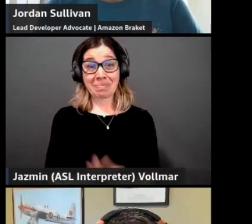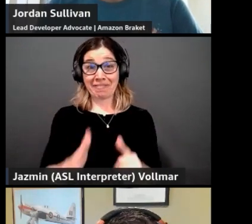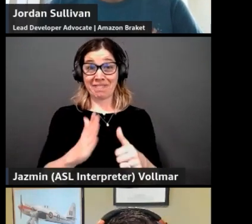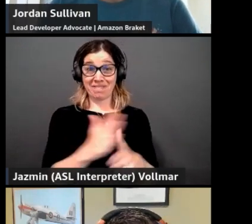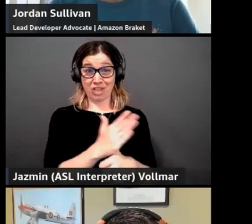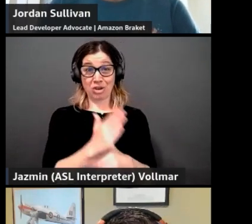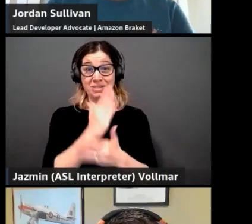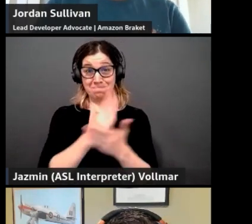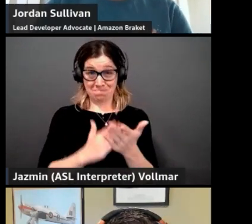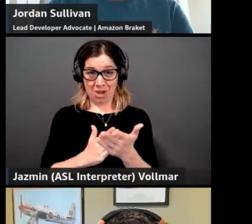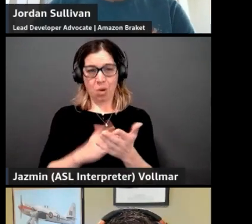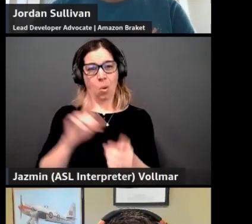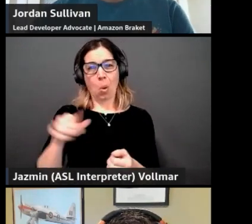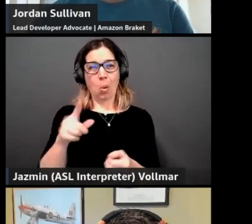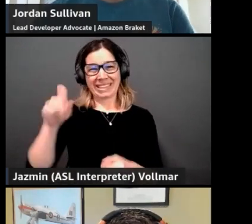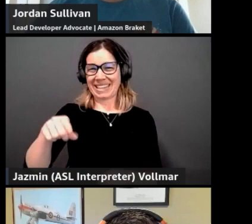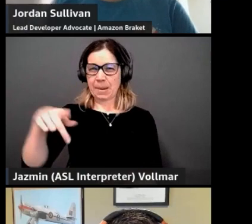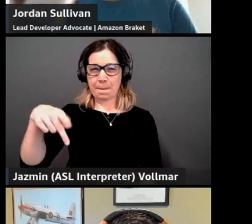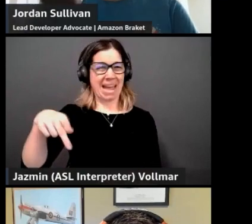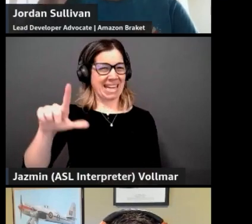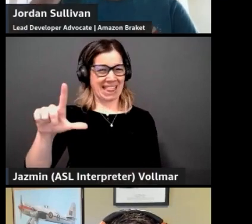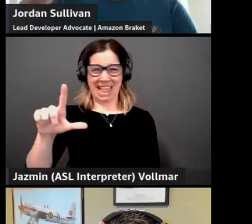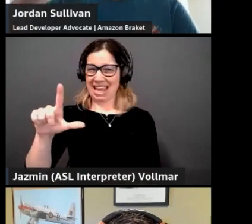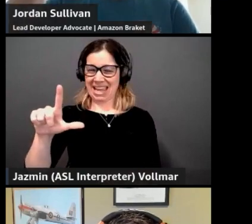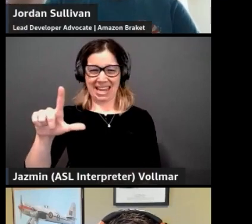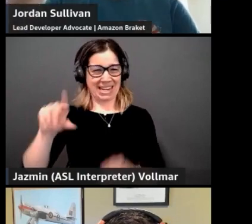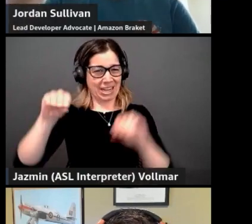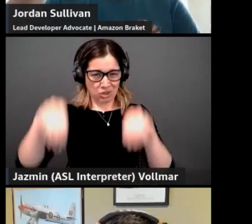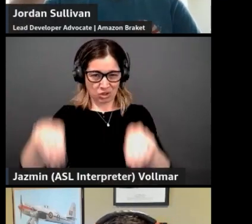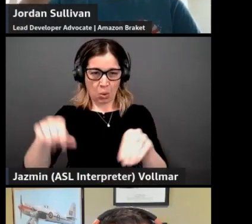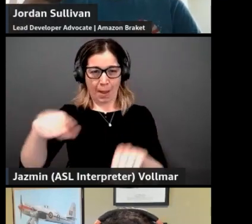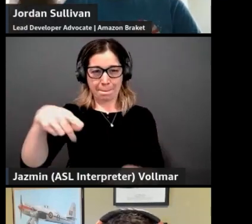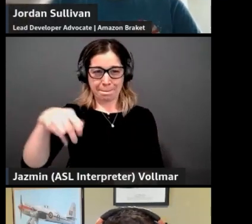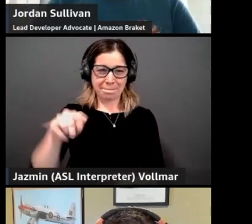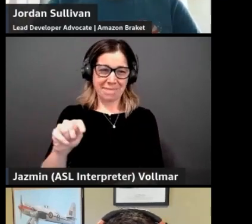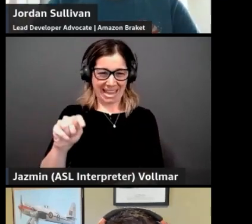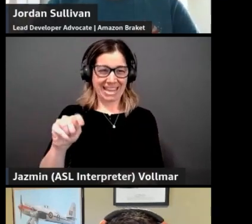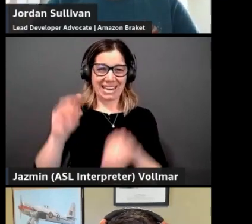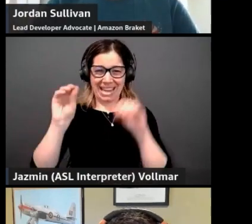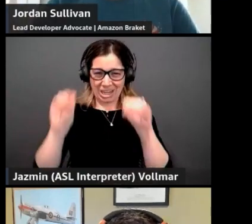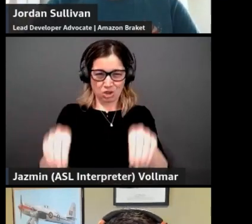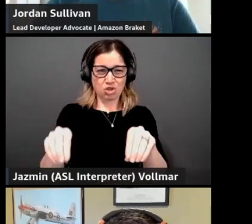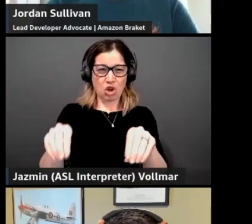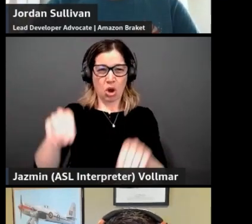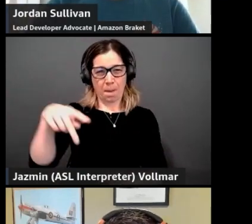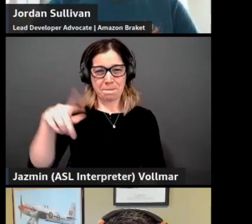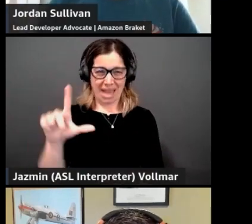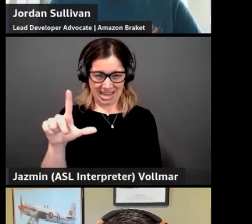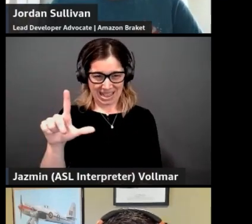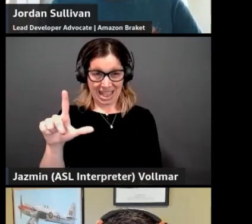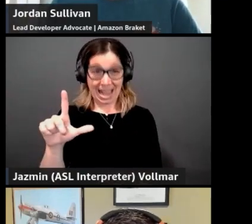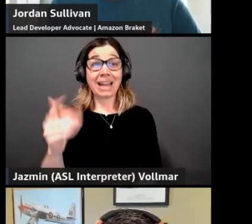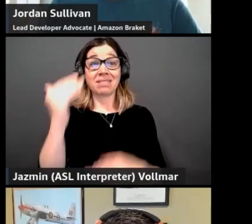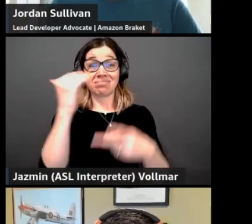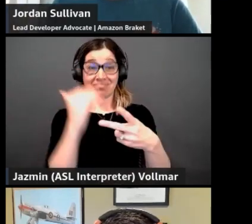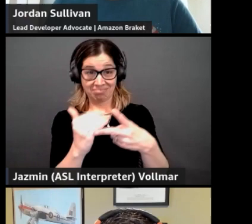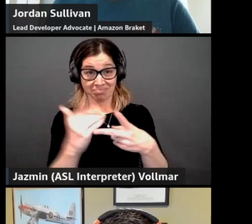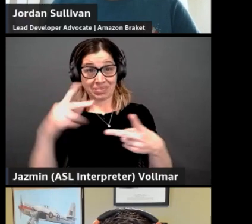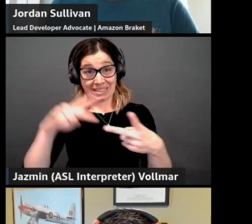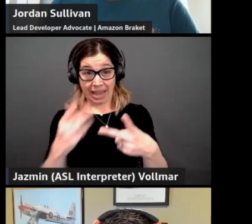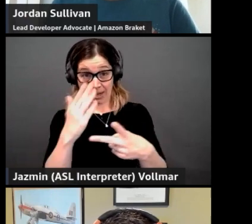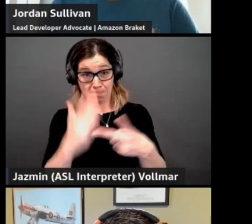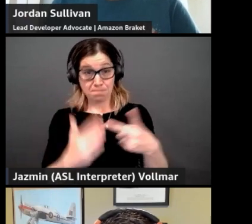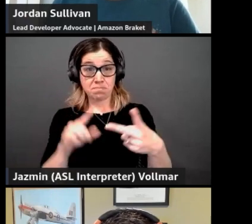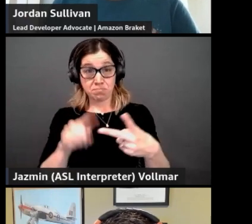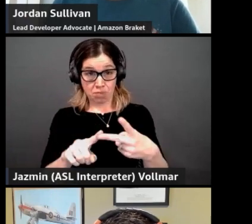really only need PennyLane installed, so you do pip install PennyLane. That is it. For the second part, you need to have